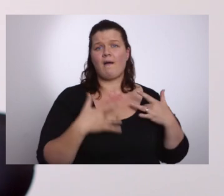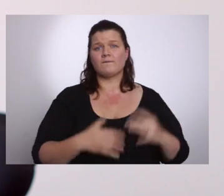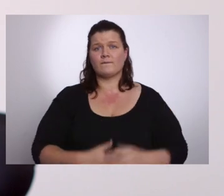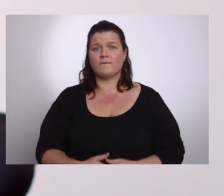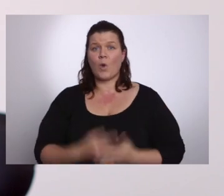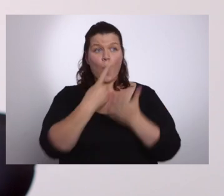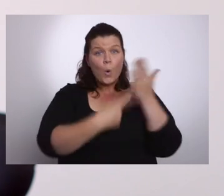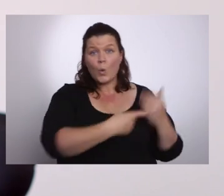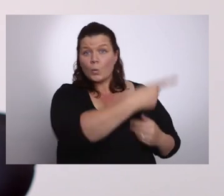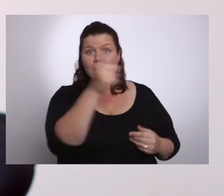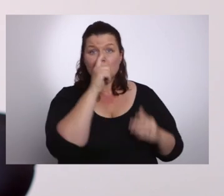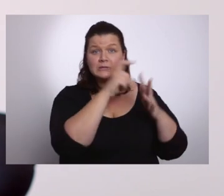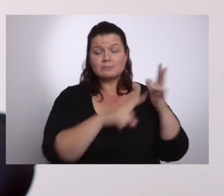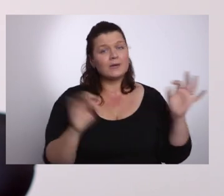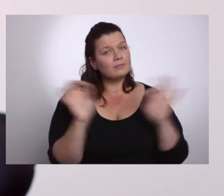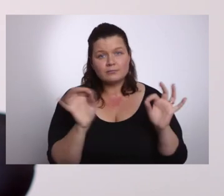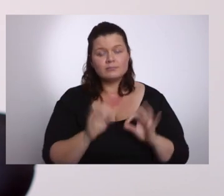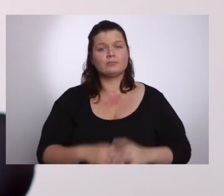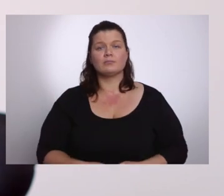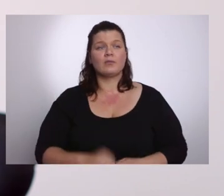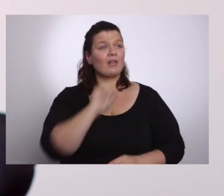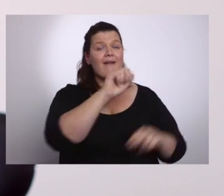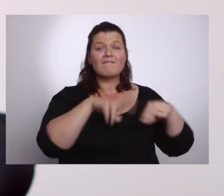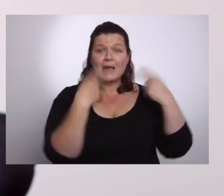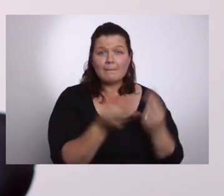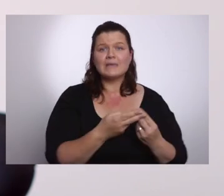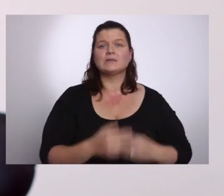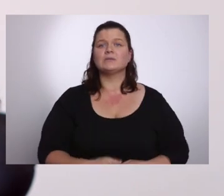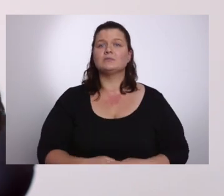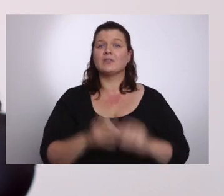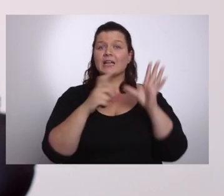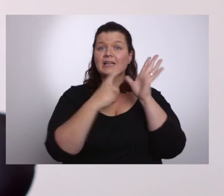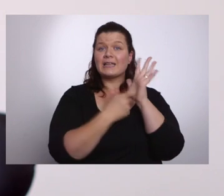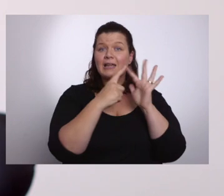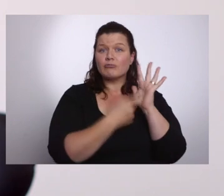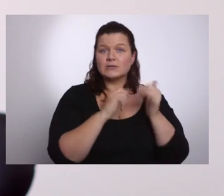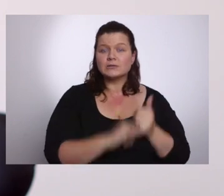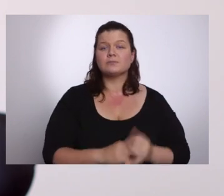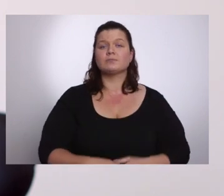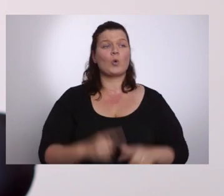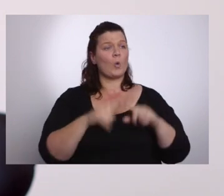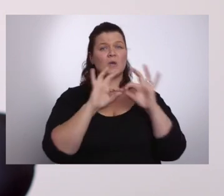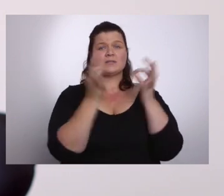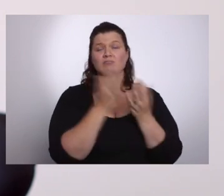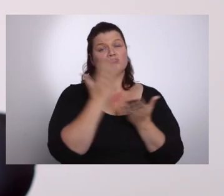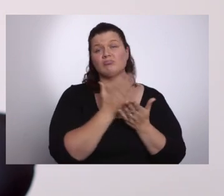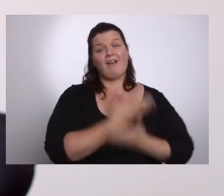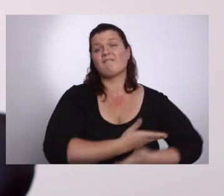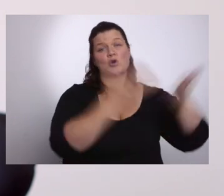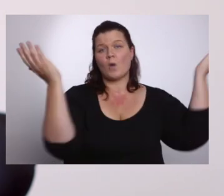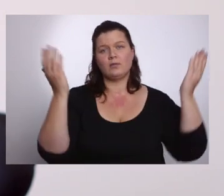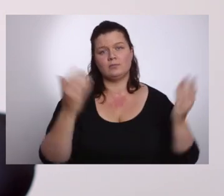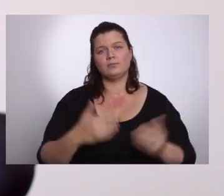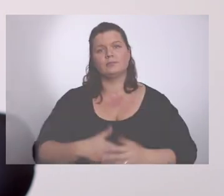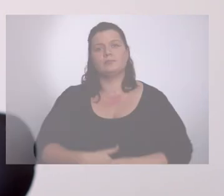change people's lives forever. And it's not people with disabilities, not just people with disabilities.